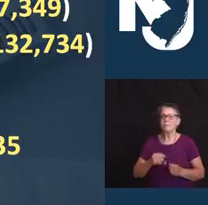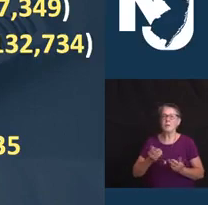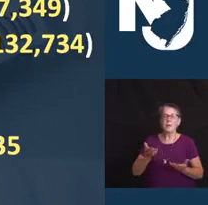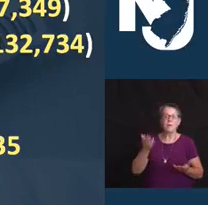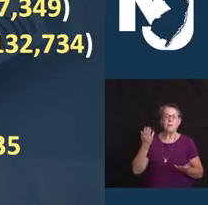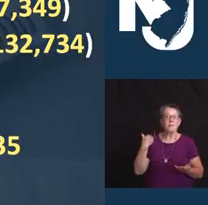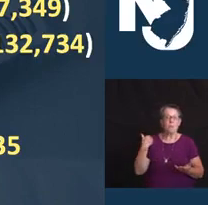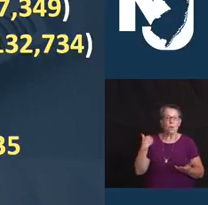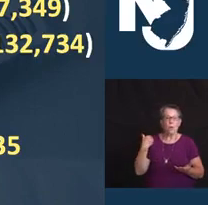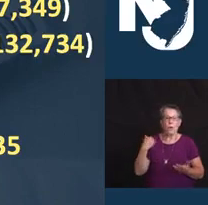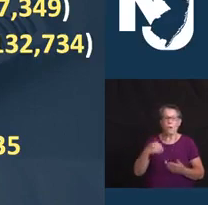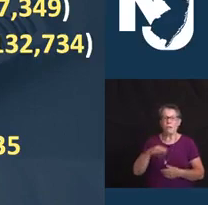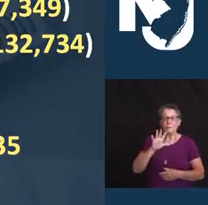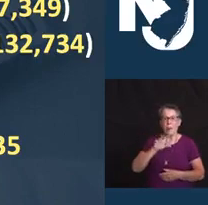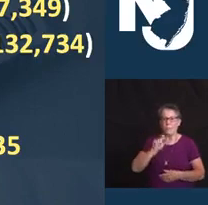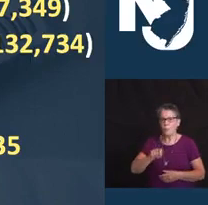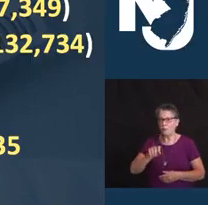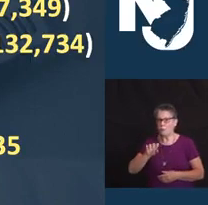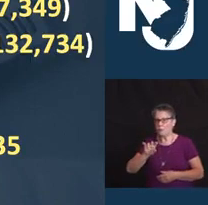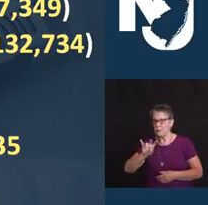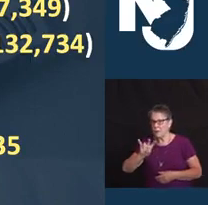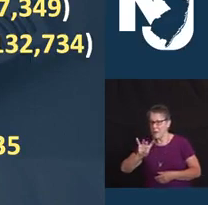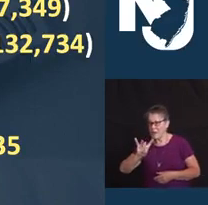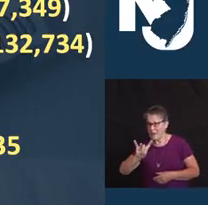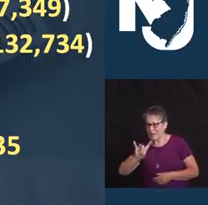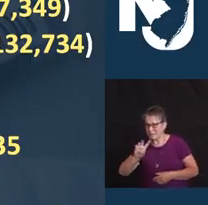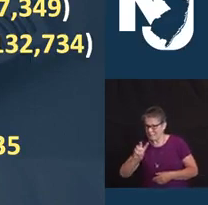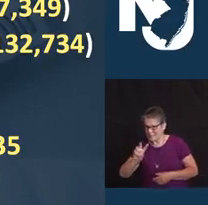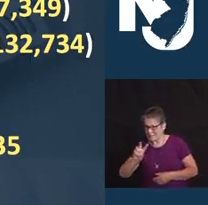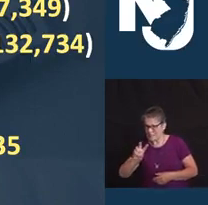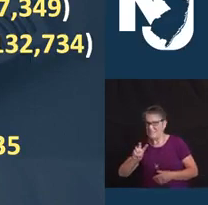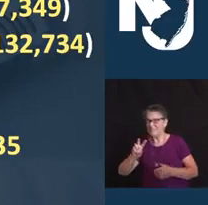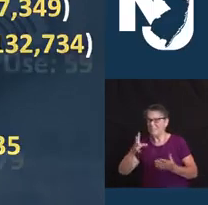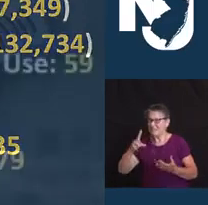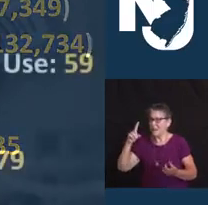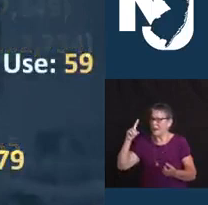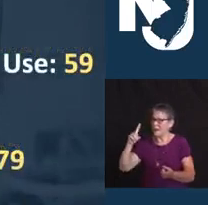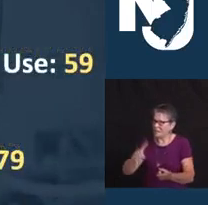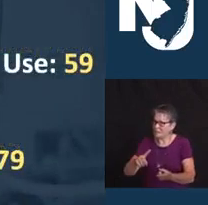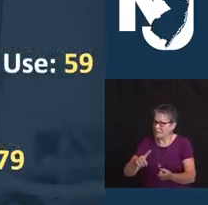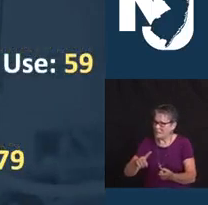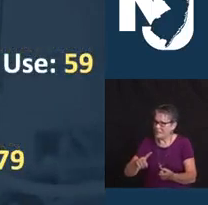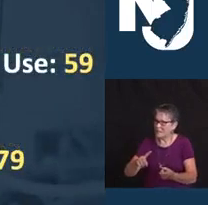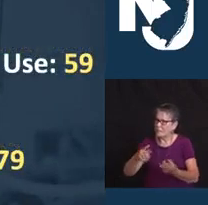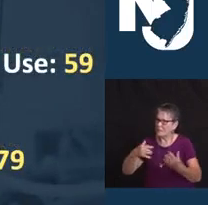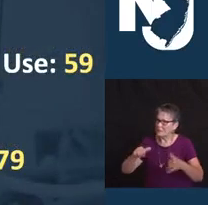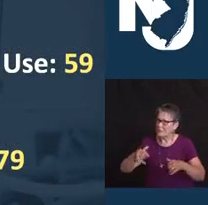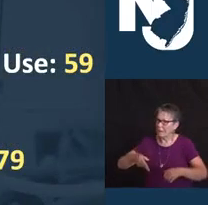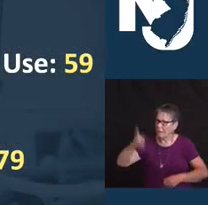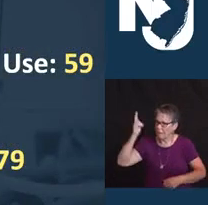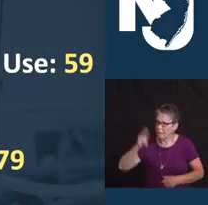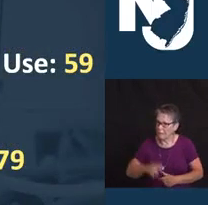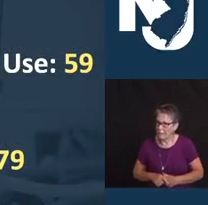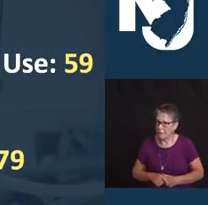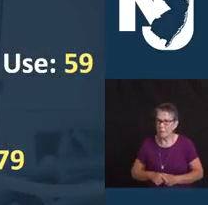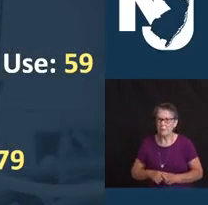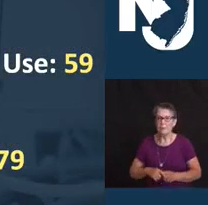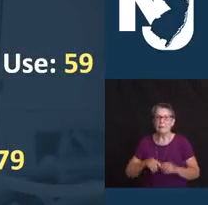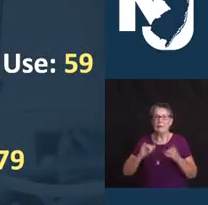more than 167,000 PCR tests. Turning to our hospitals, as of last night's count, you can